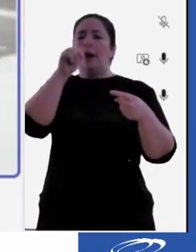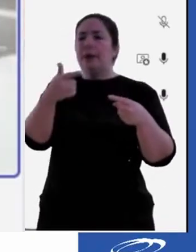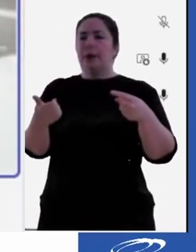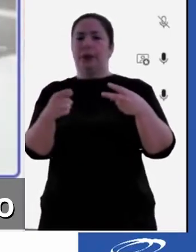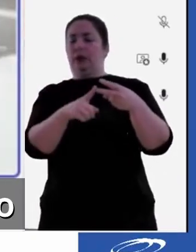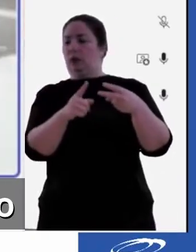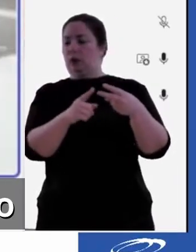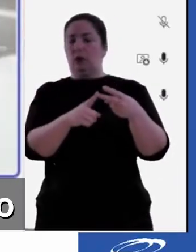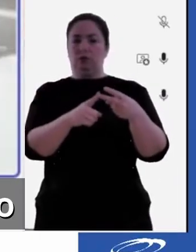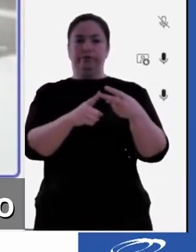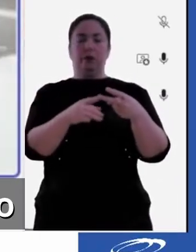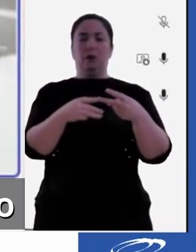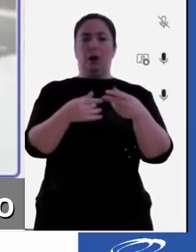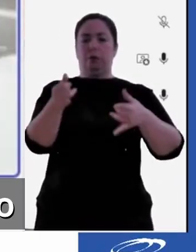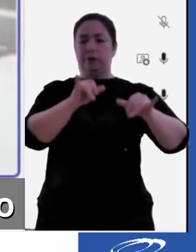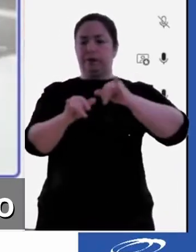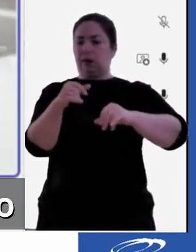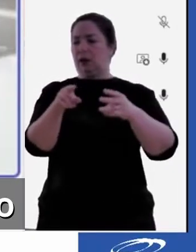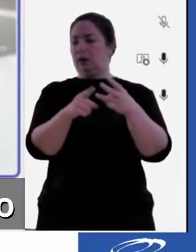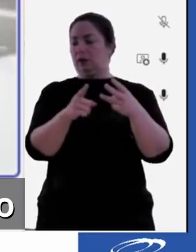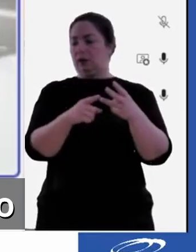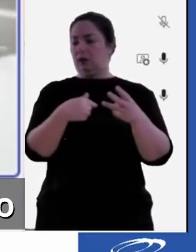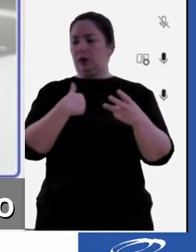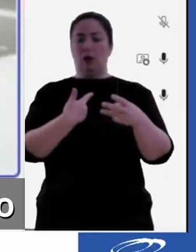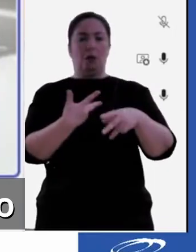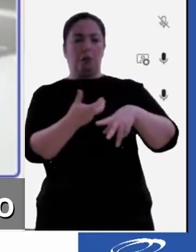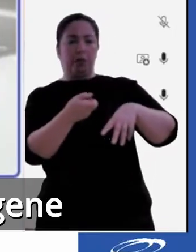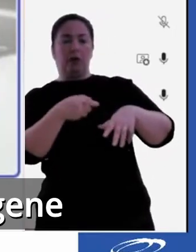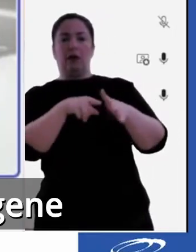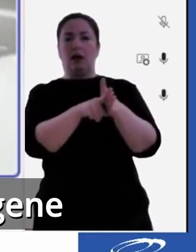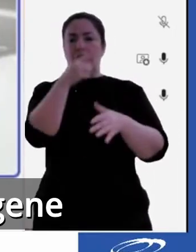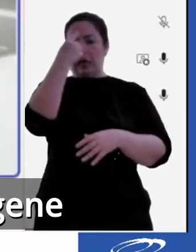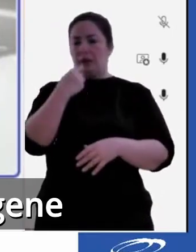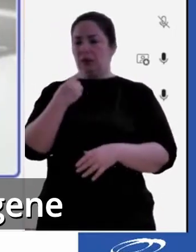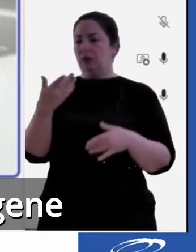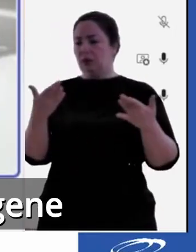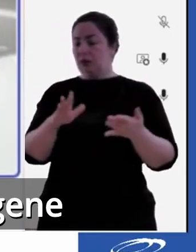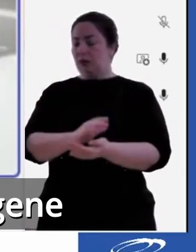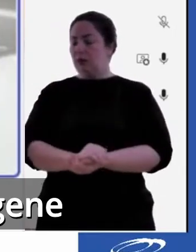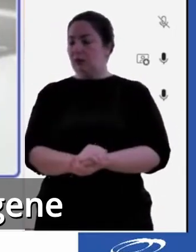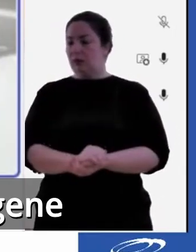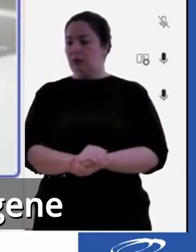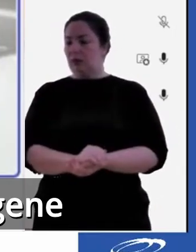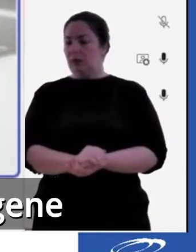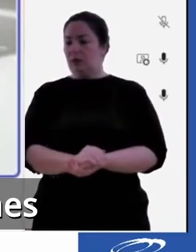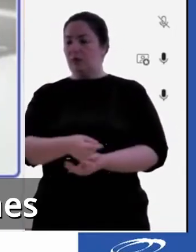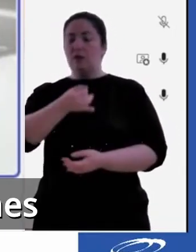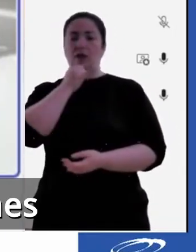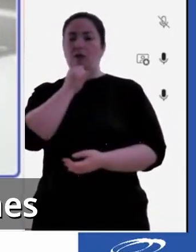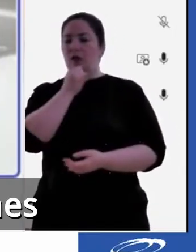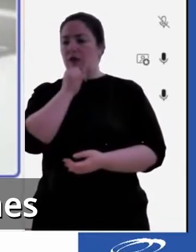And then we have PCR diagnostics. We have targeted sequencing, for example, of the